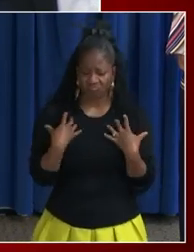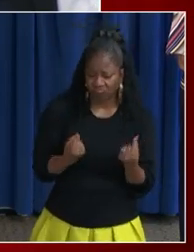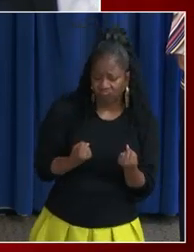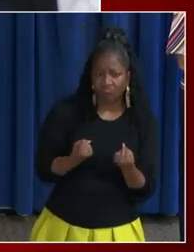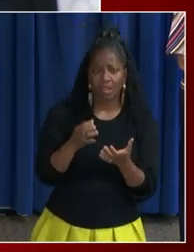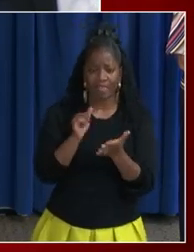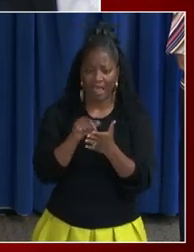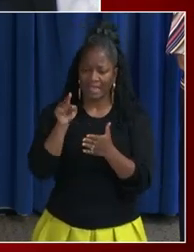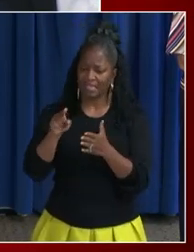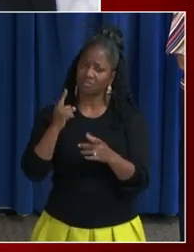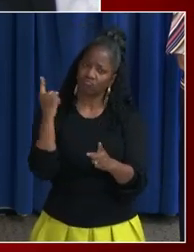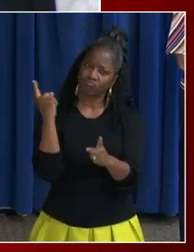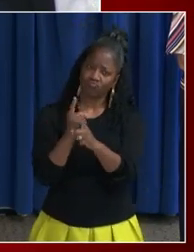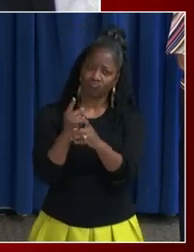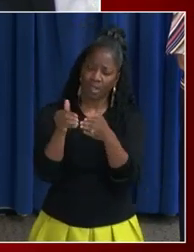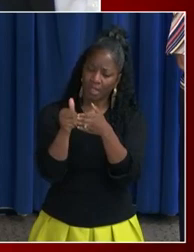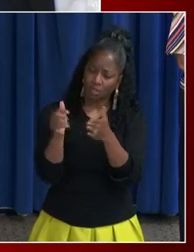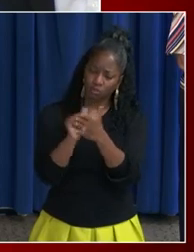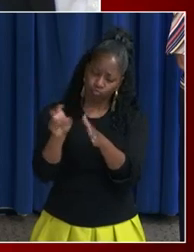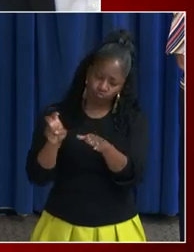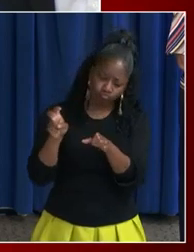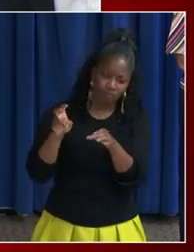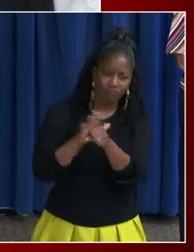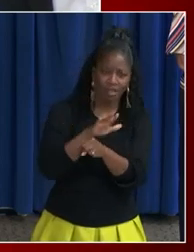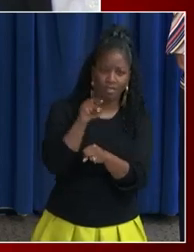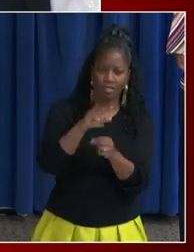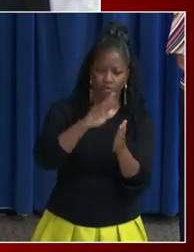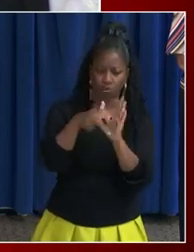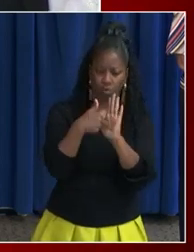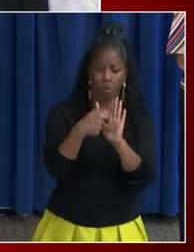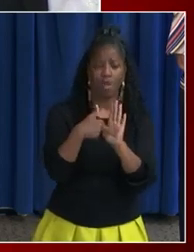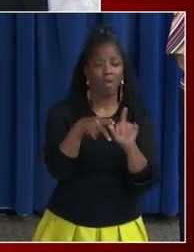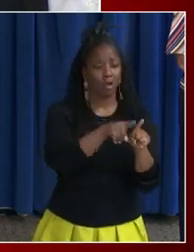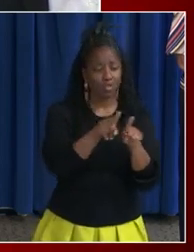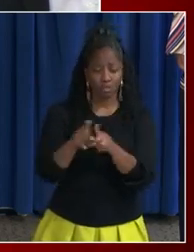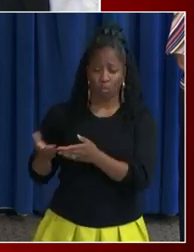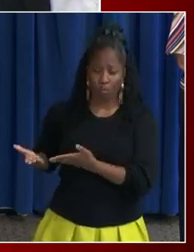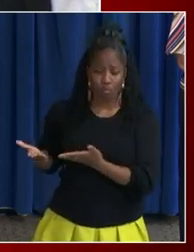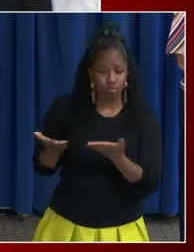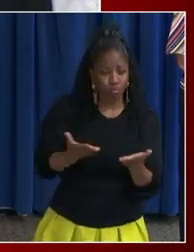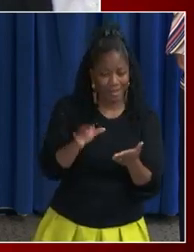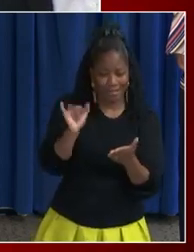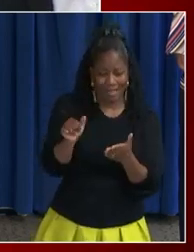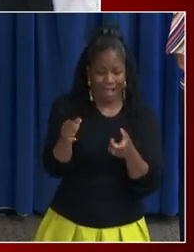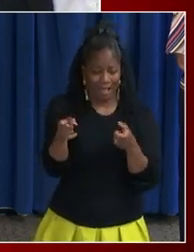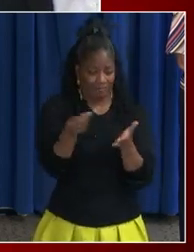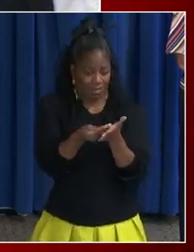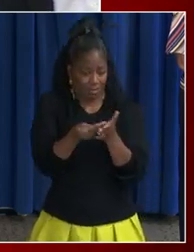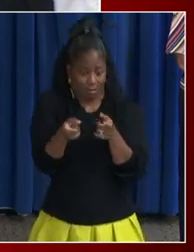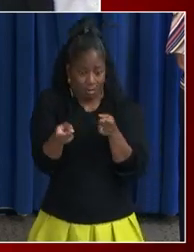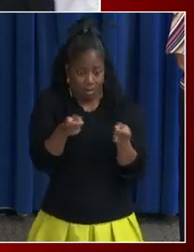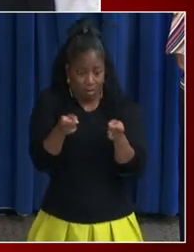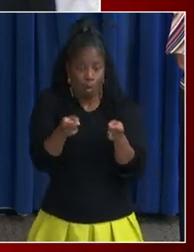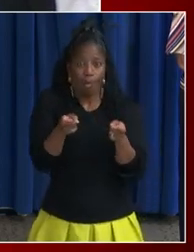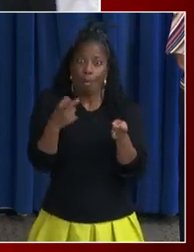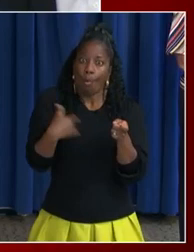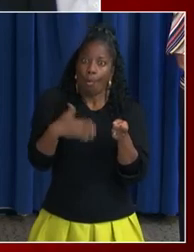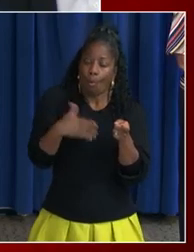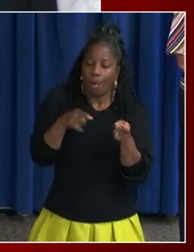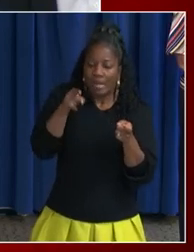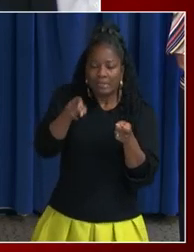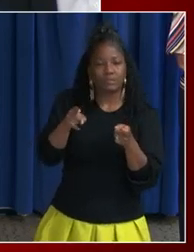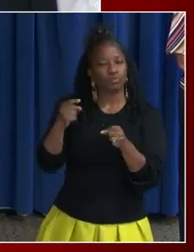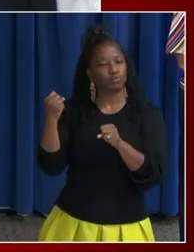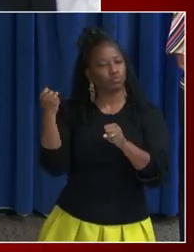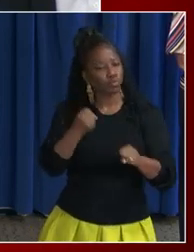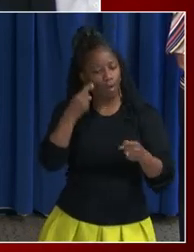role, and in addition to bringing a track record of fiscal stewardship, he's a strong collaborator who is ready to